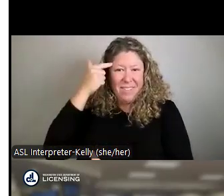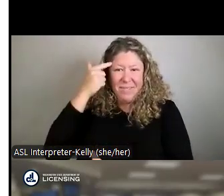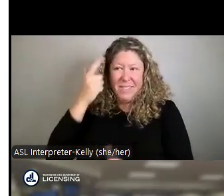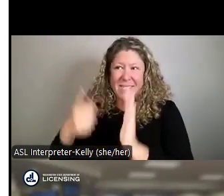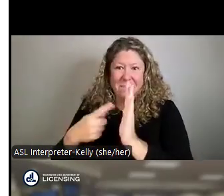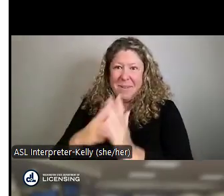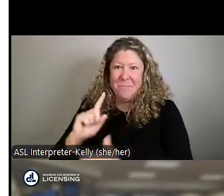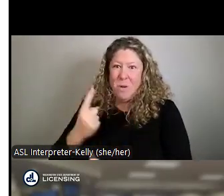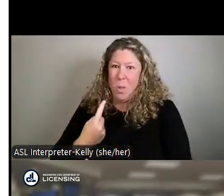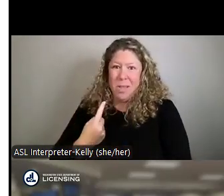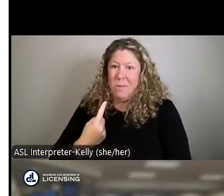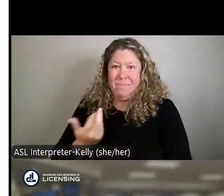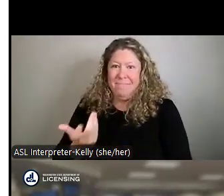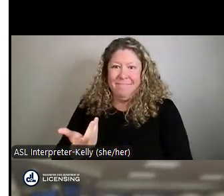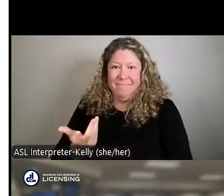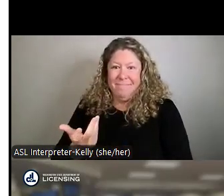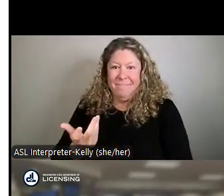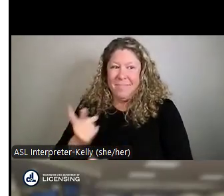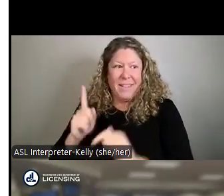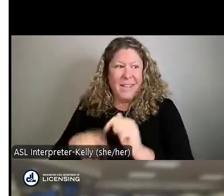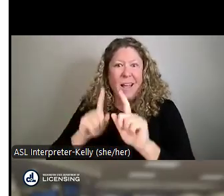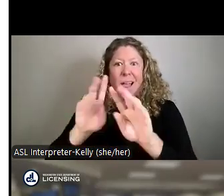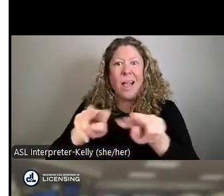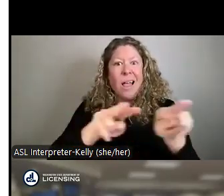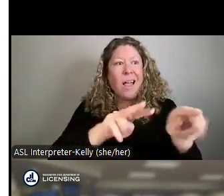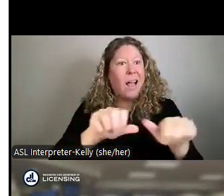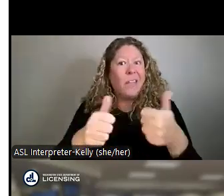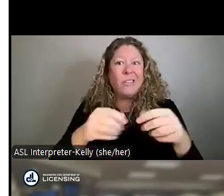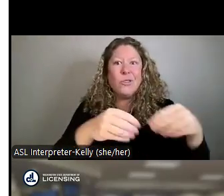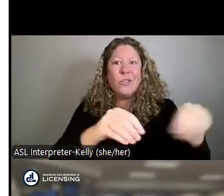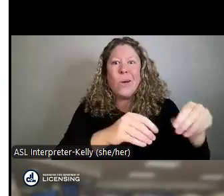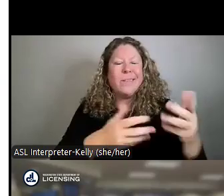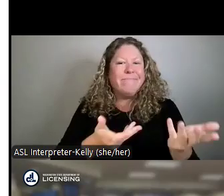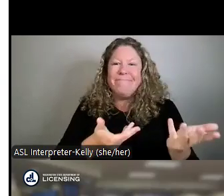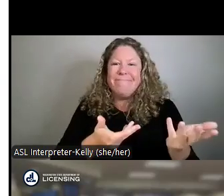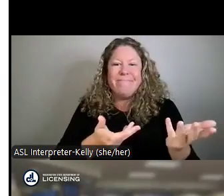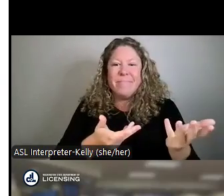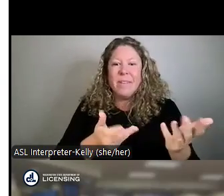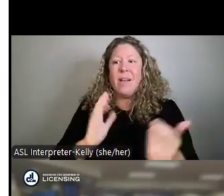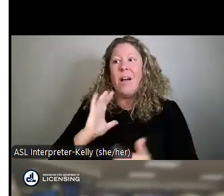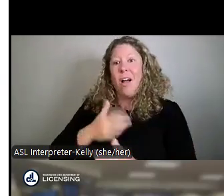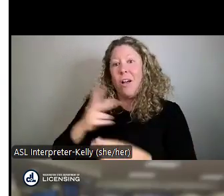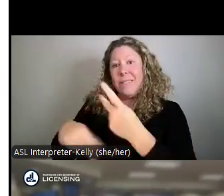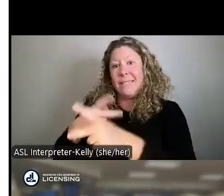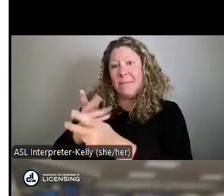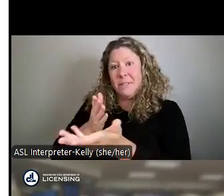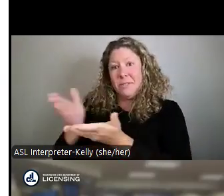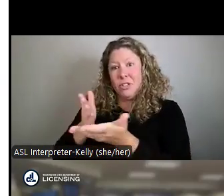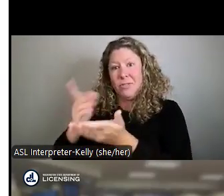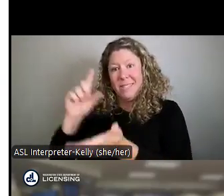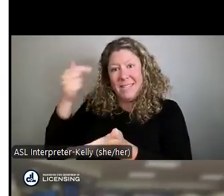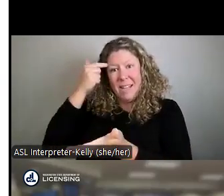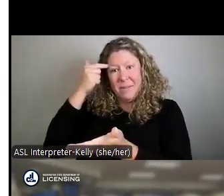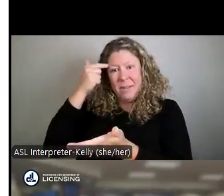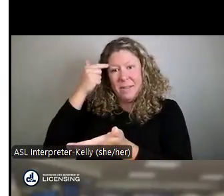else. And if you think about the kinds of services that we deliver in government, they are not